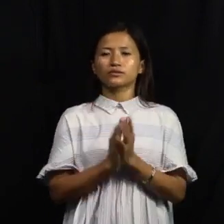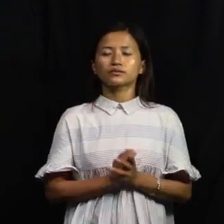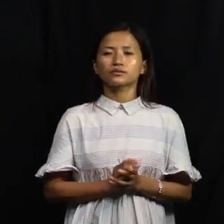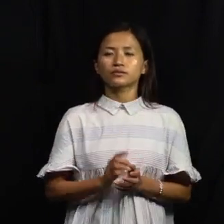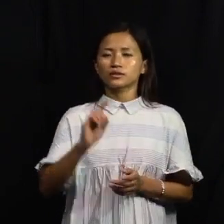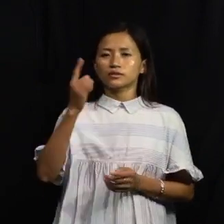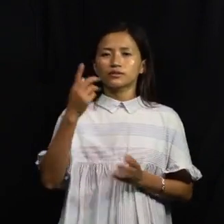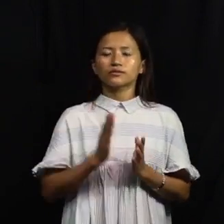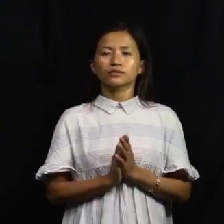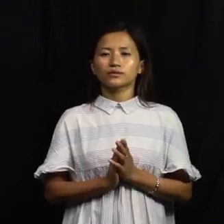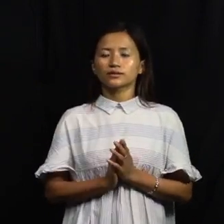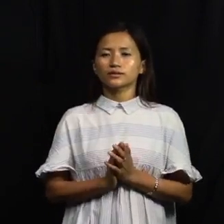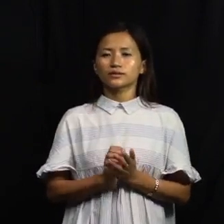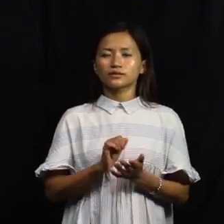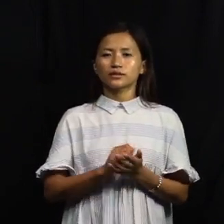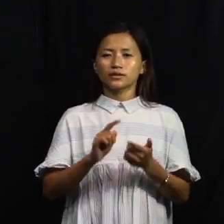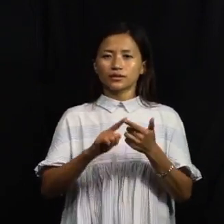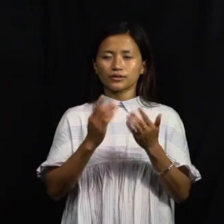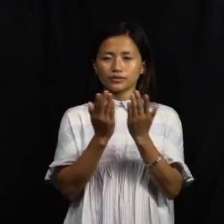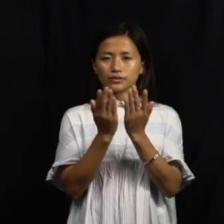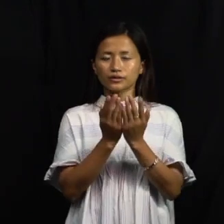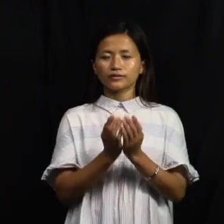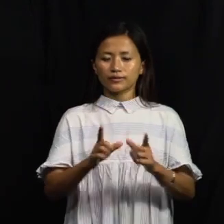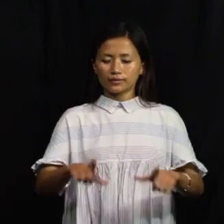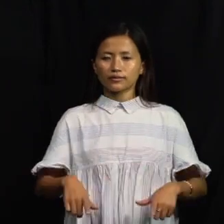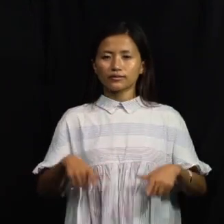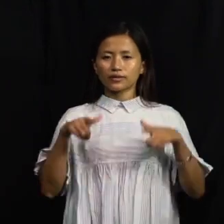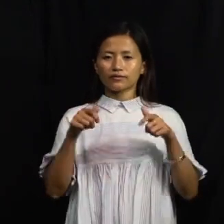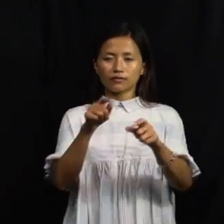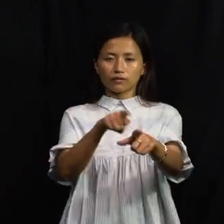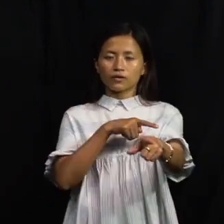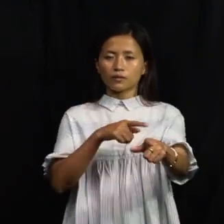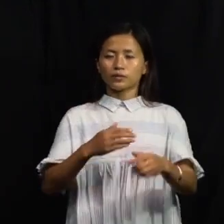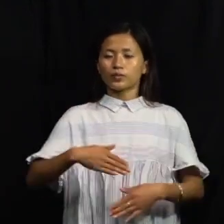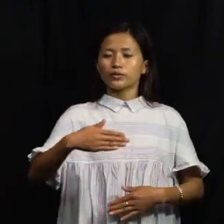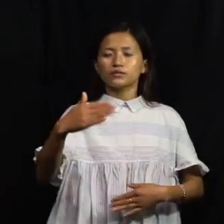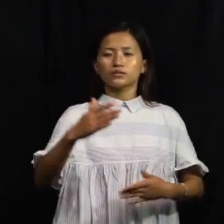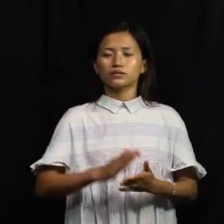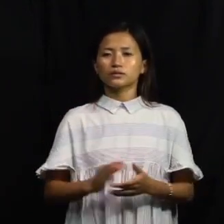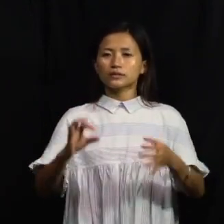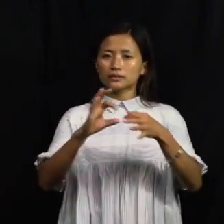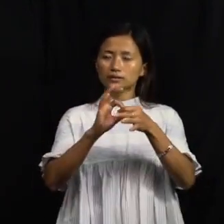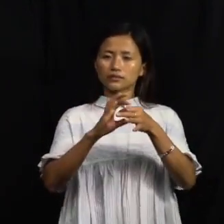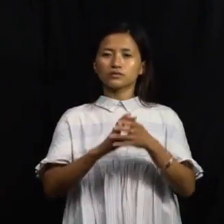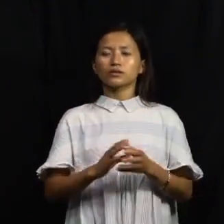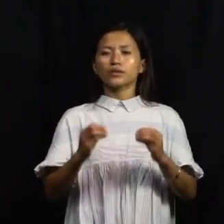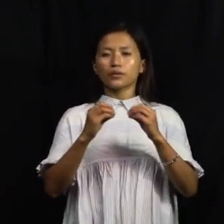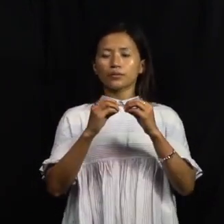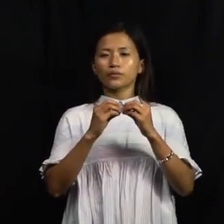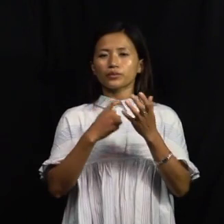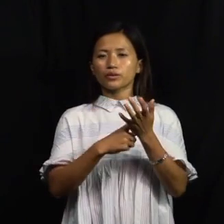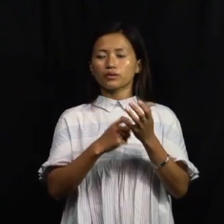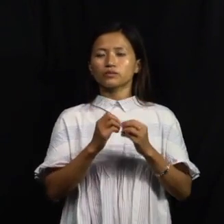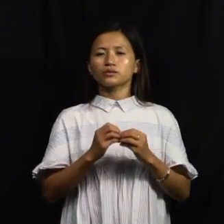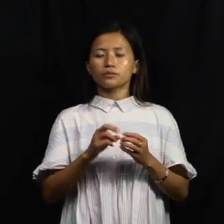So the first one is that education is a lifelong process. So this is connected with the broad meaning of